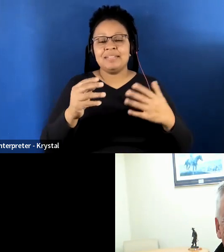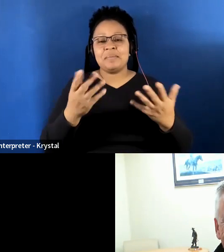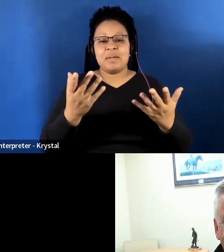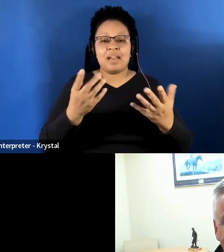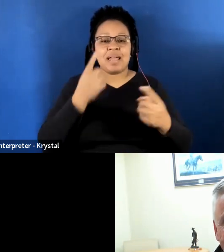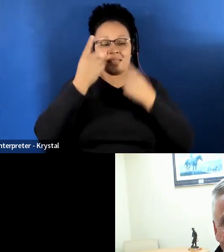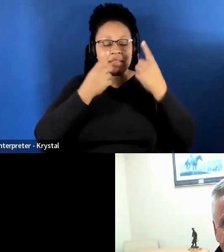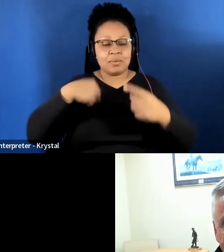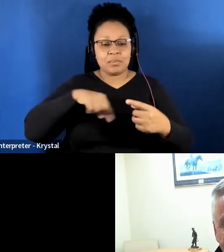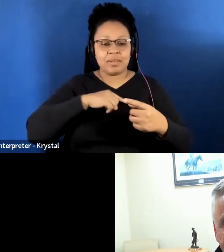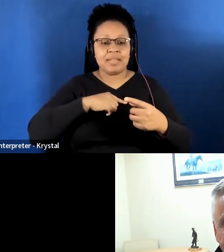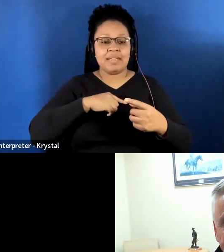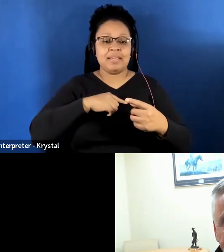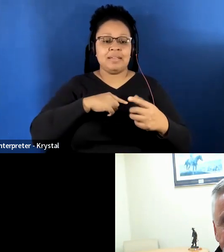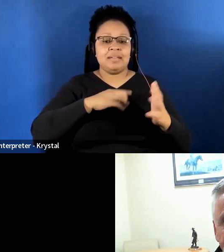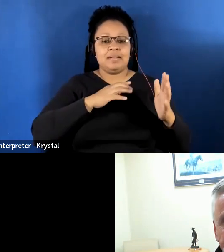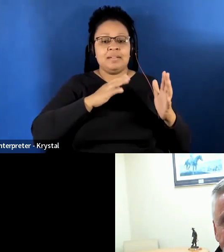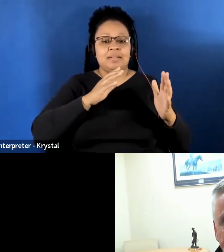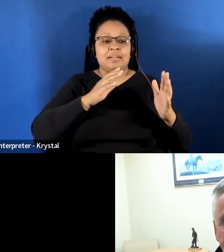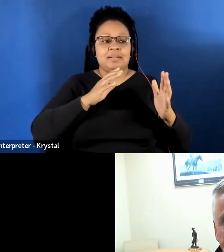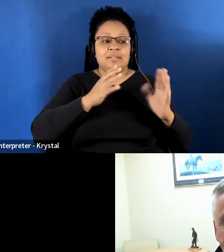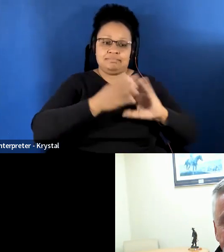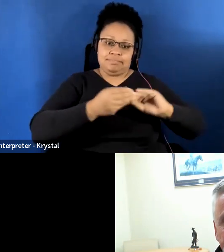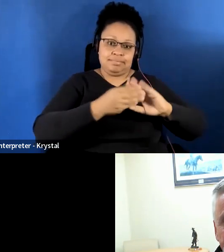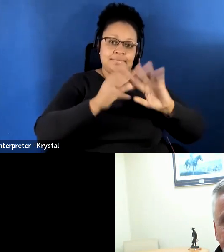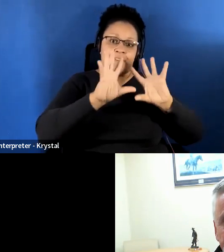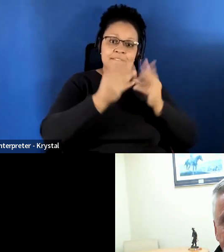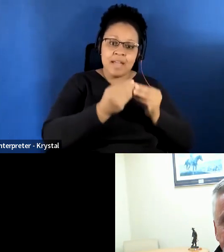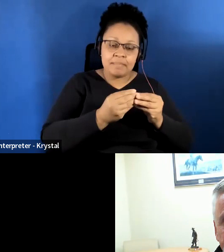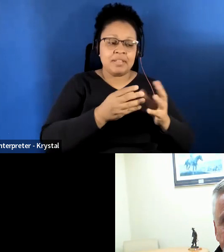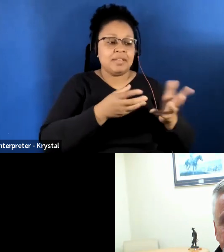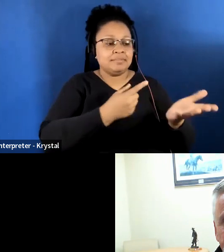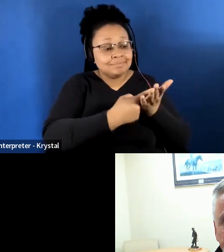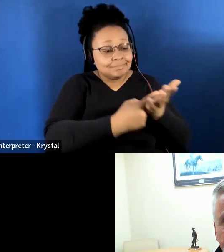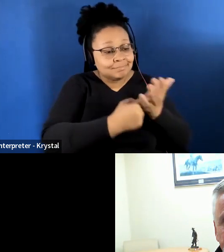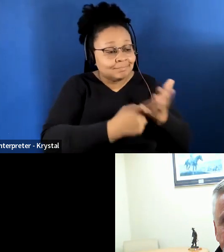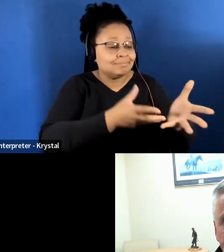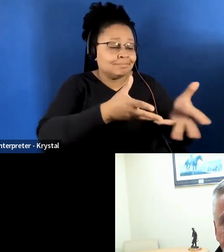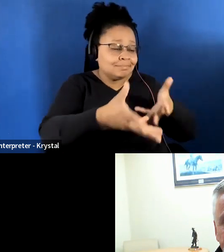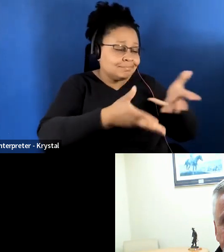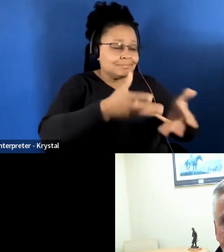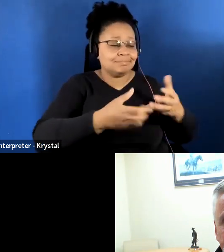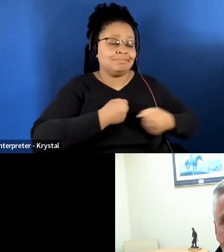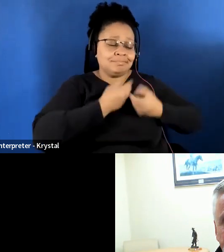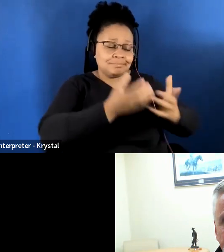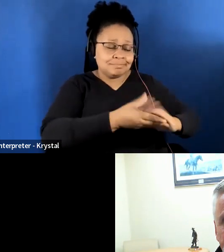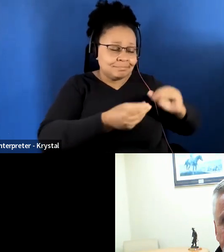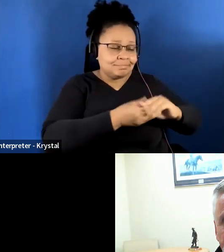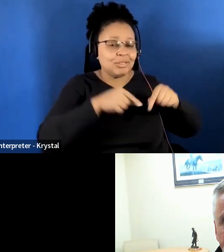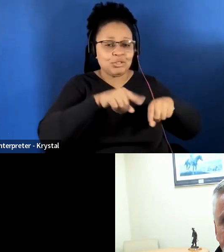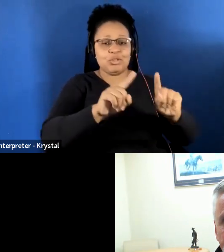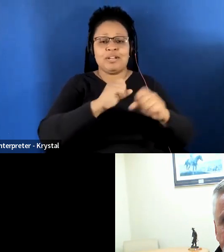lot of us definitely turn to our family for added support throughout the pandemic, especially or for those